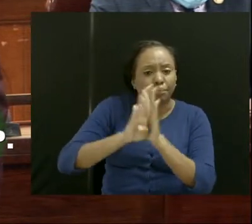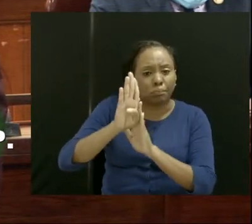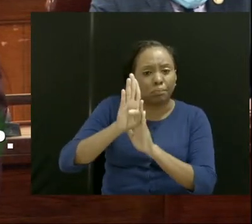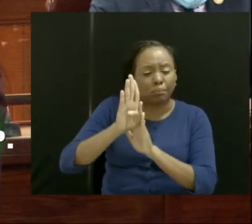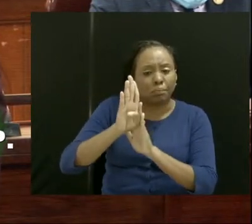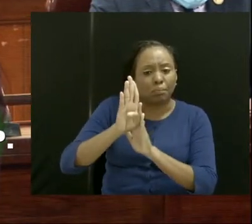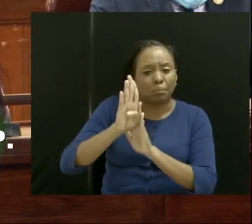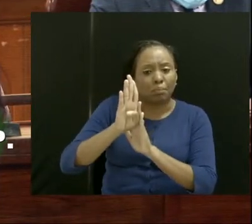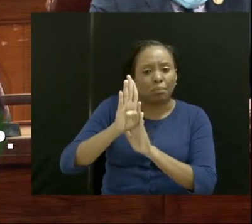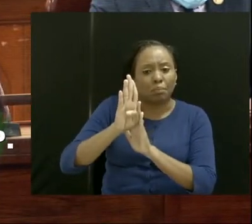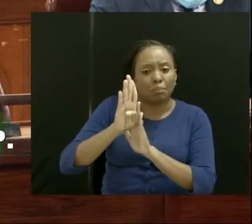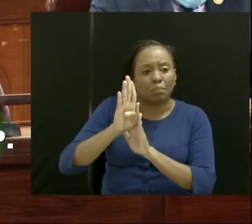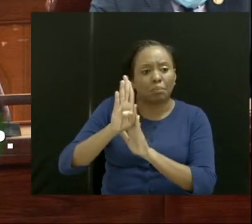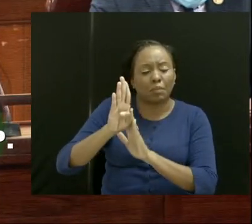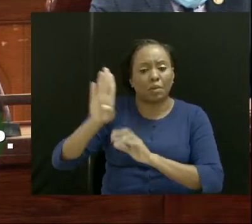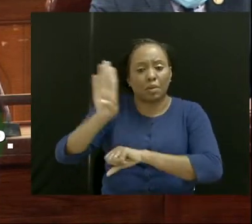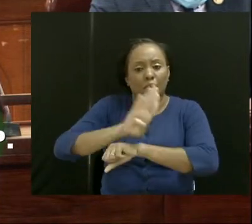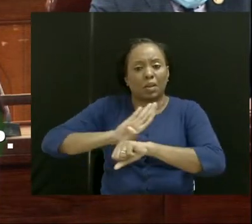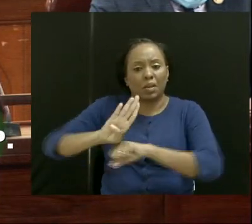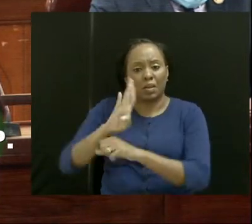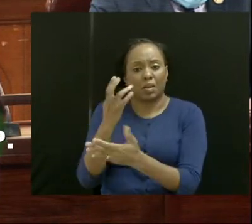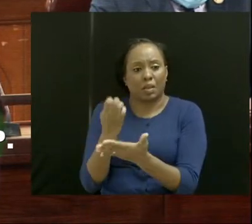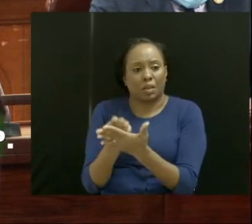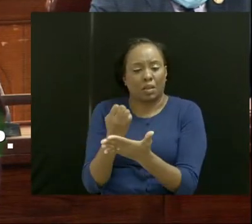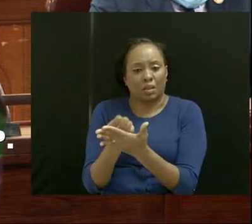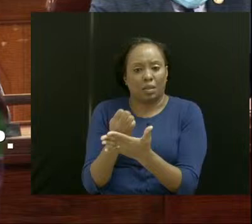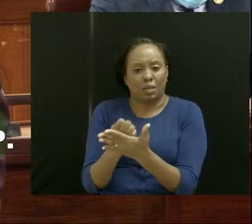of Barbados.